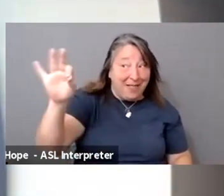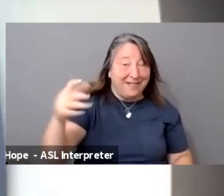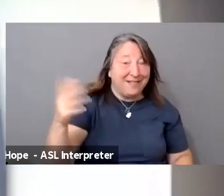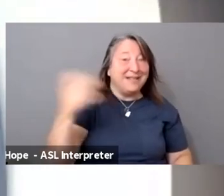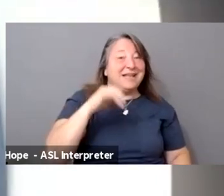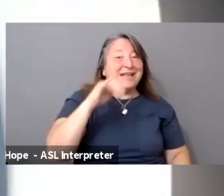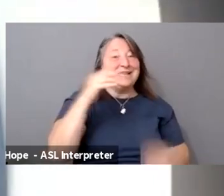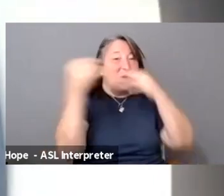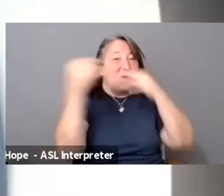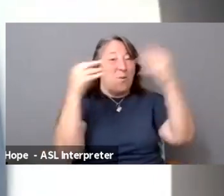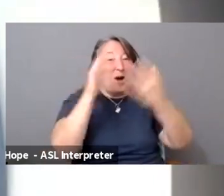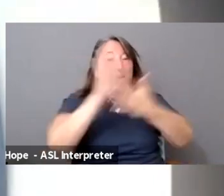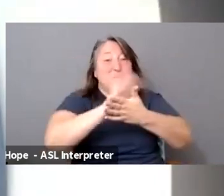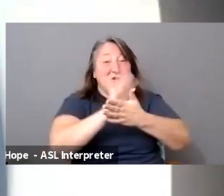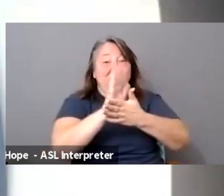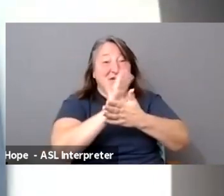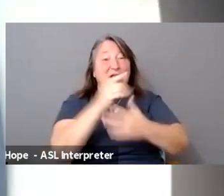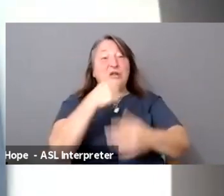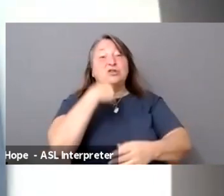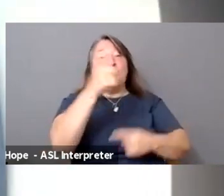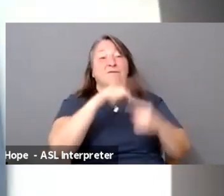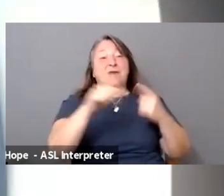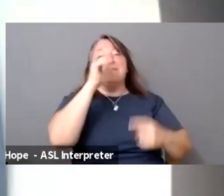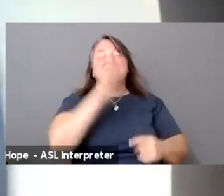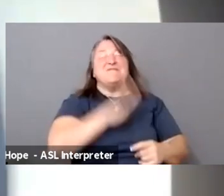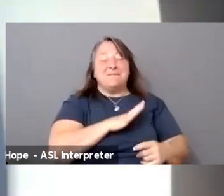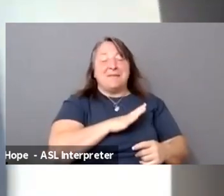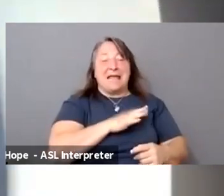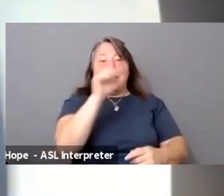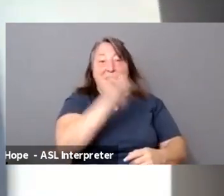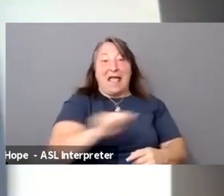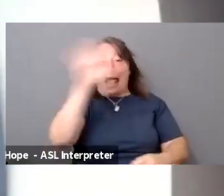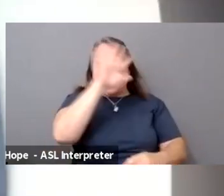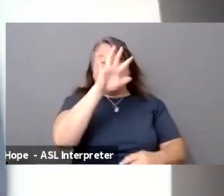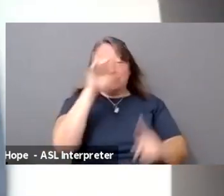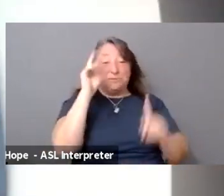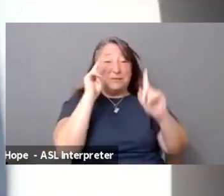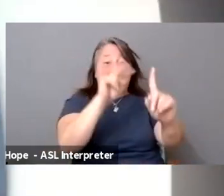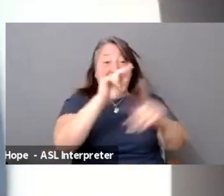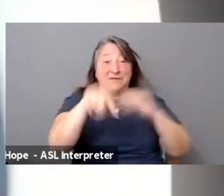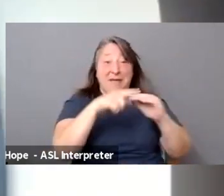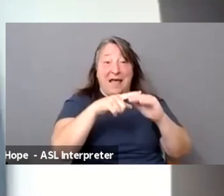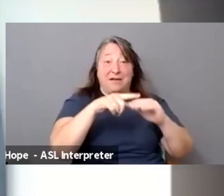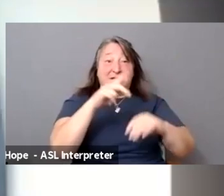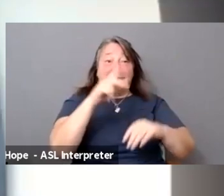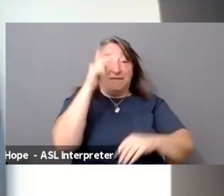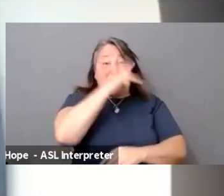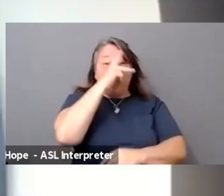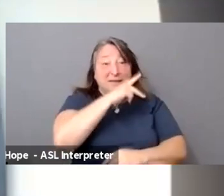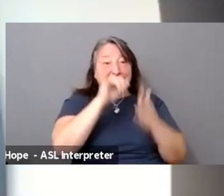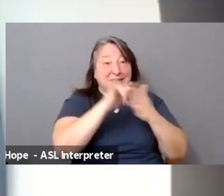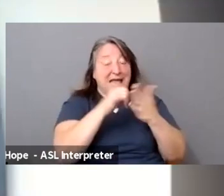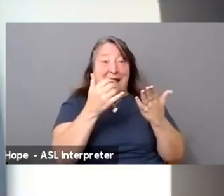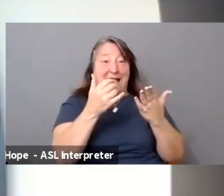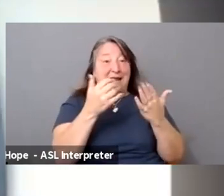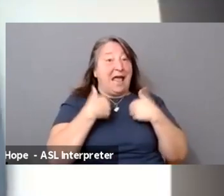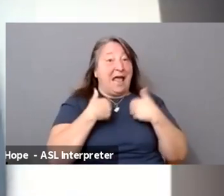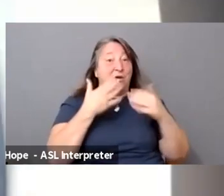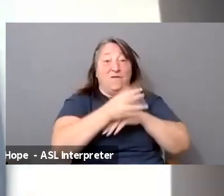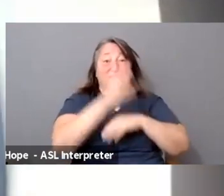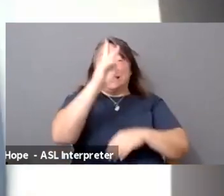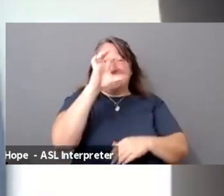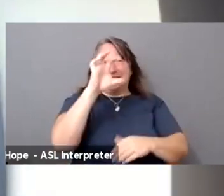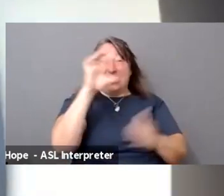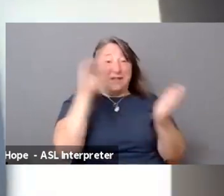from a female Asian perspective. About the Philippines, which lost over 600,000 people, including